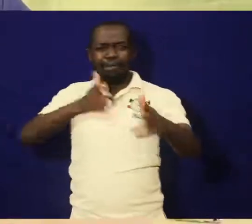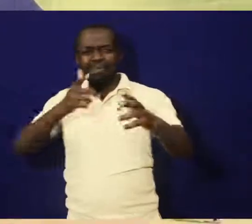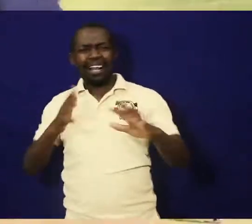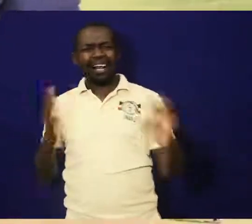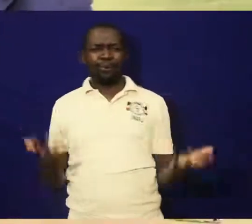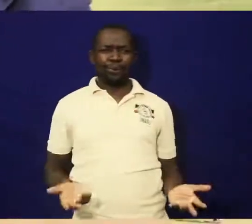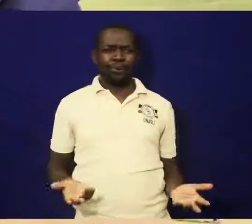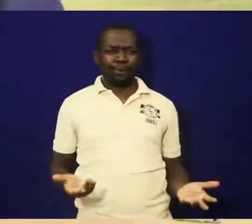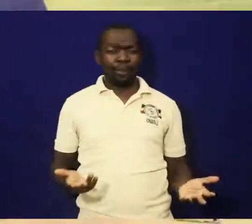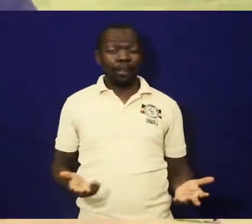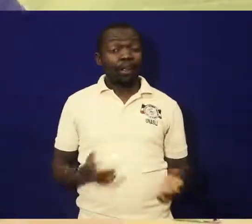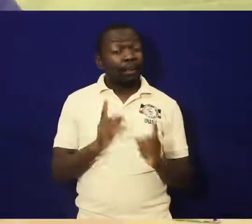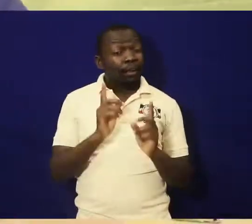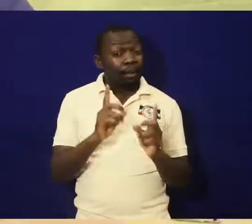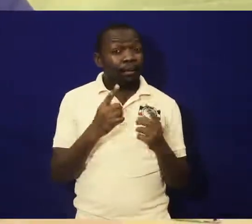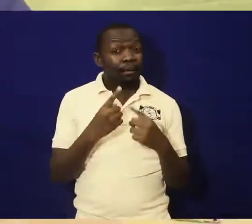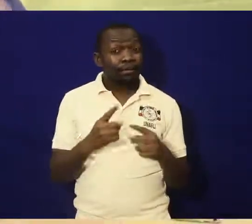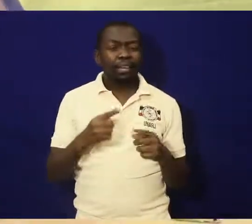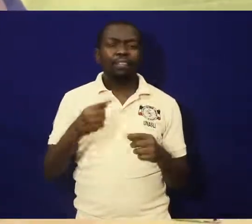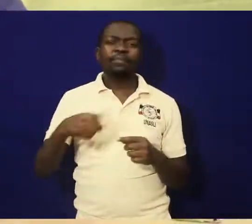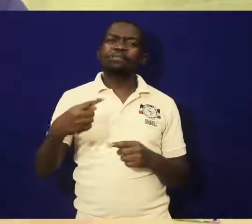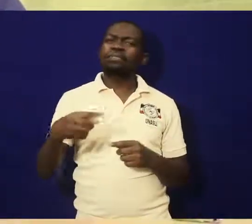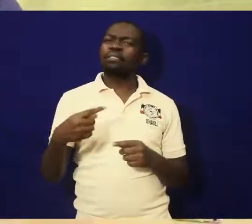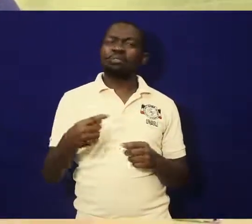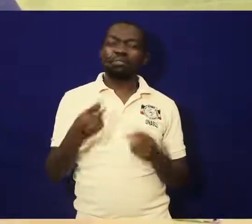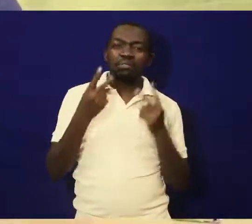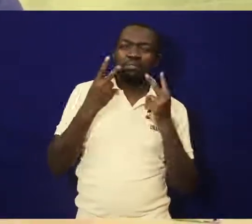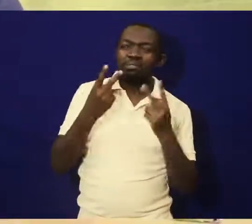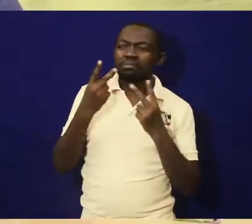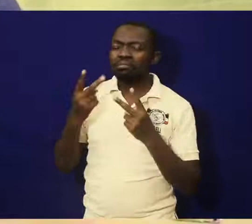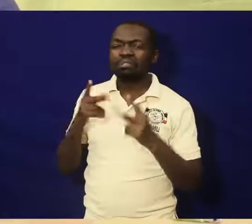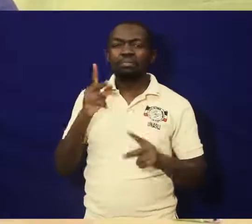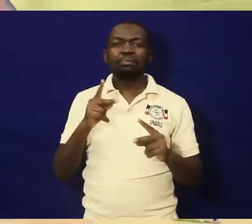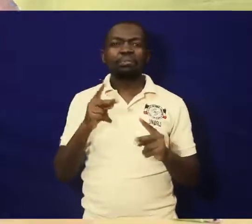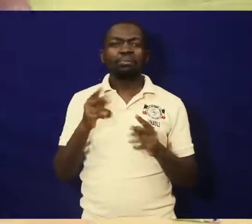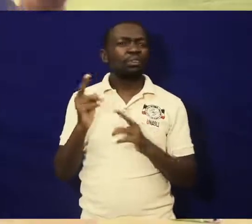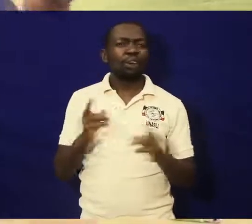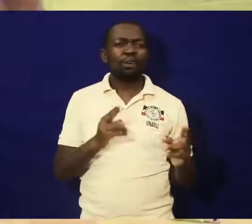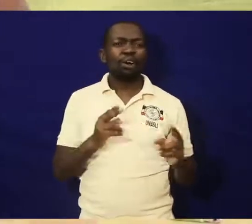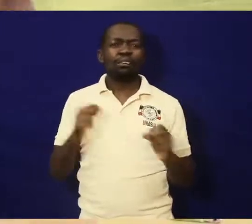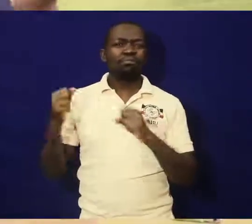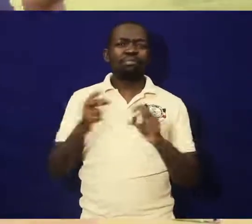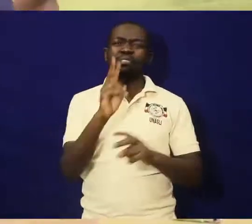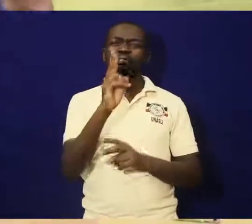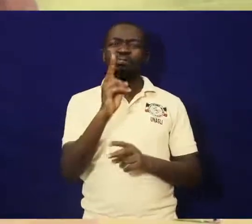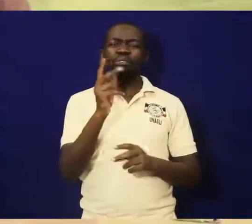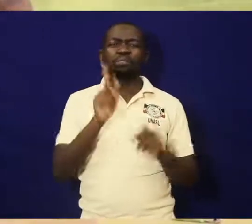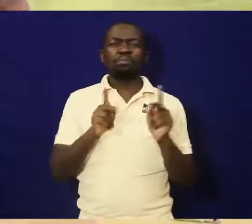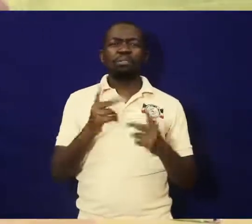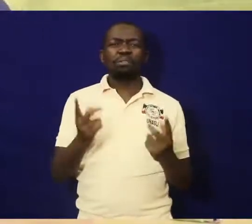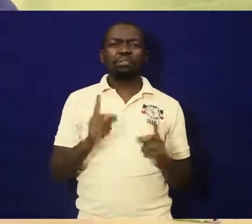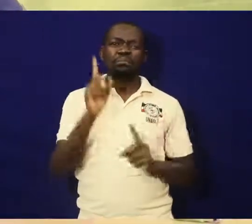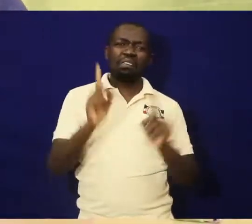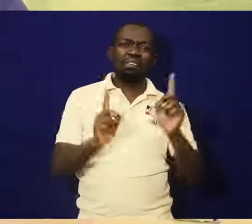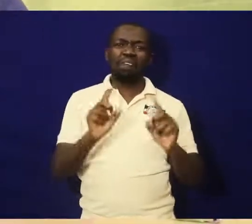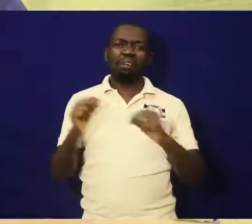However, the usual fights are normally between the two fighters. Two people fighting. That is usual.